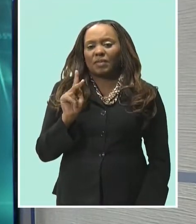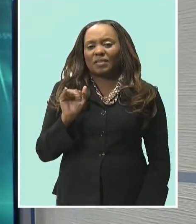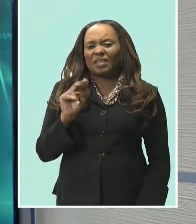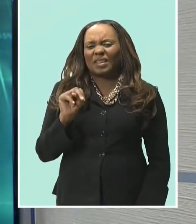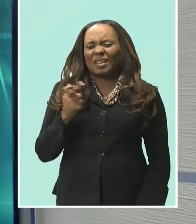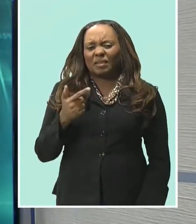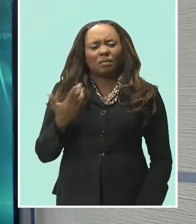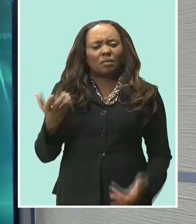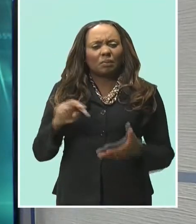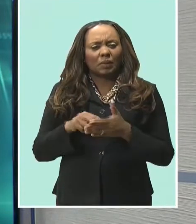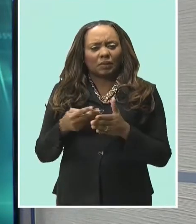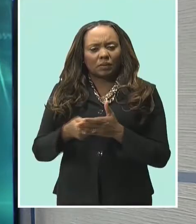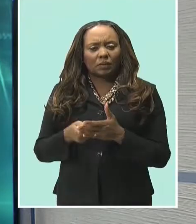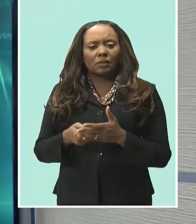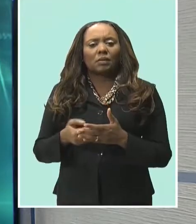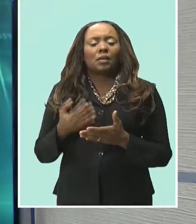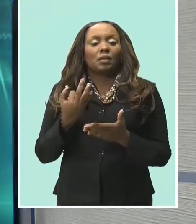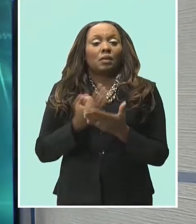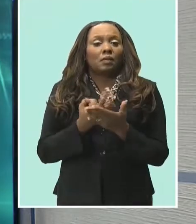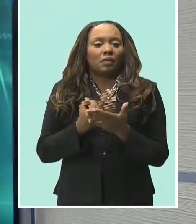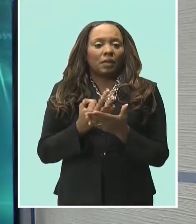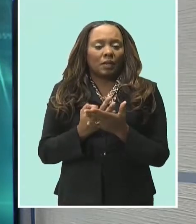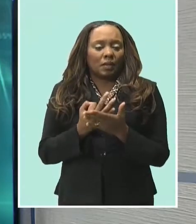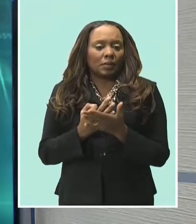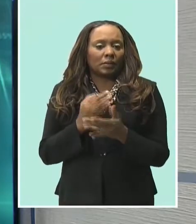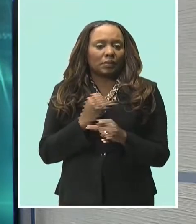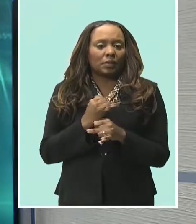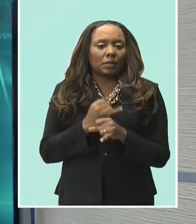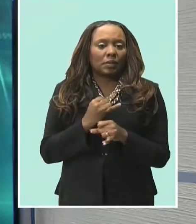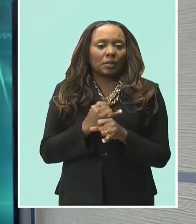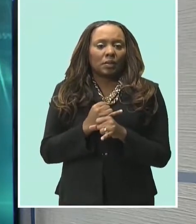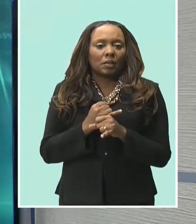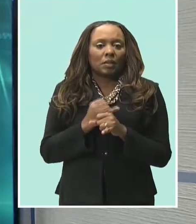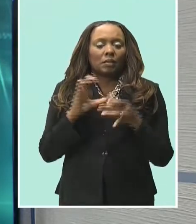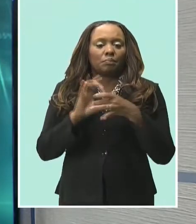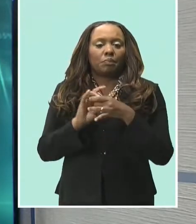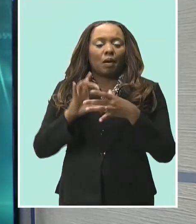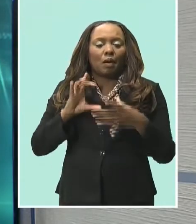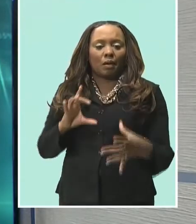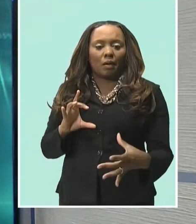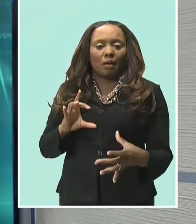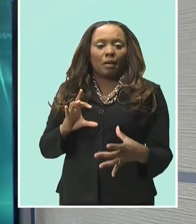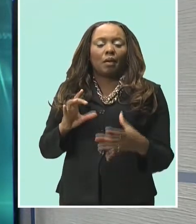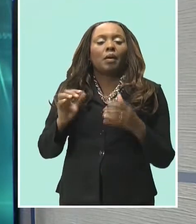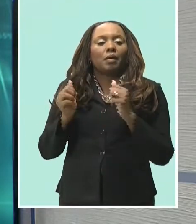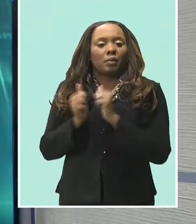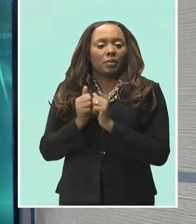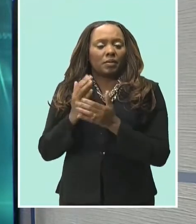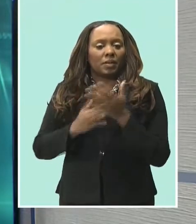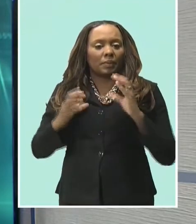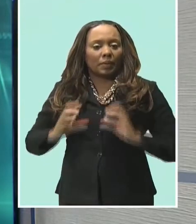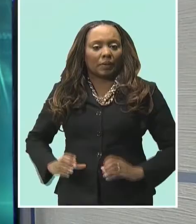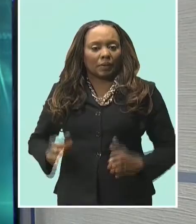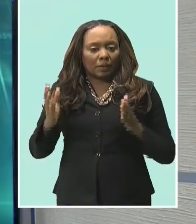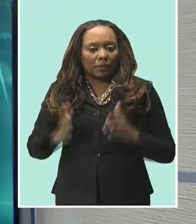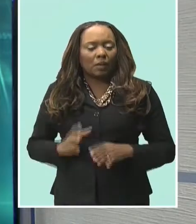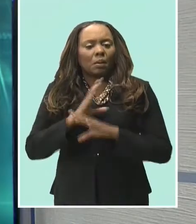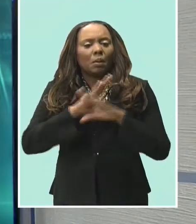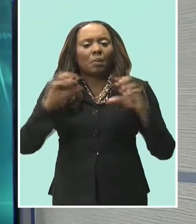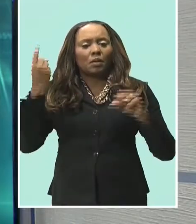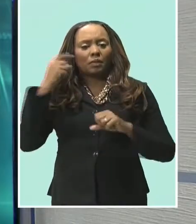financial institutions exiting relationships and closing the accounts of clients considered high risk. President of the